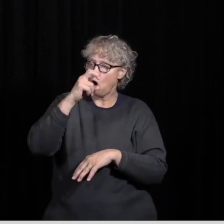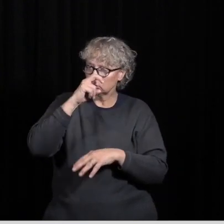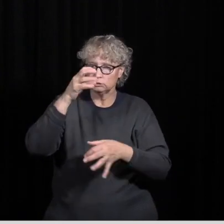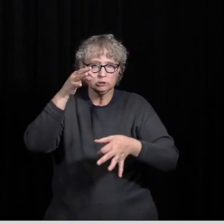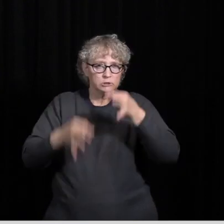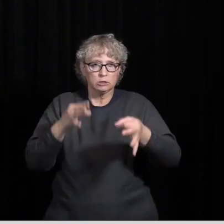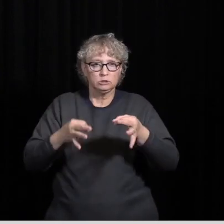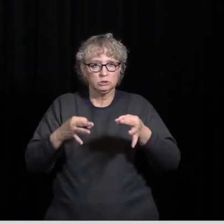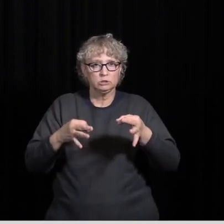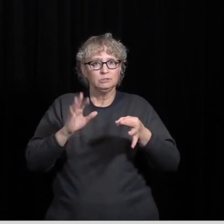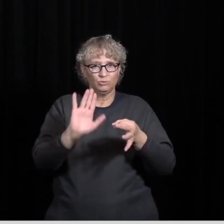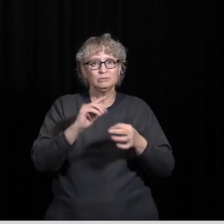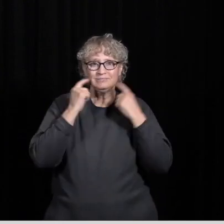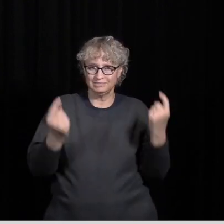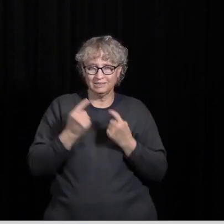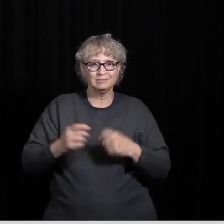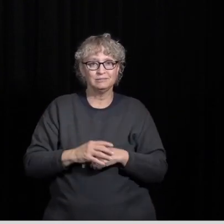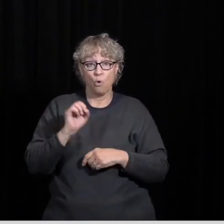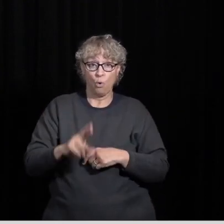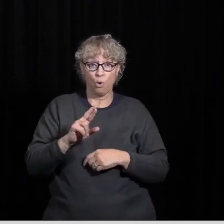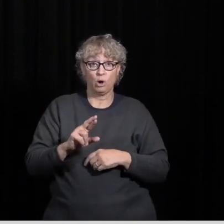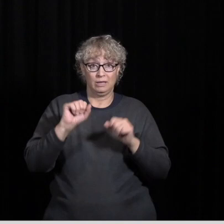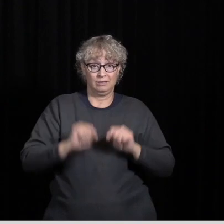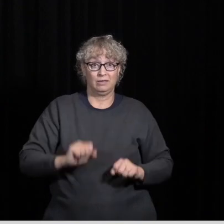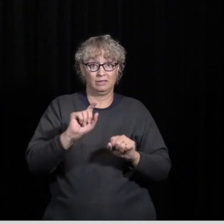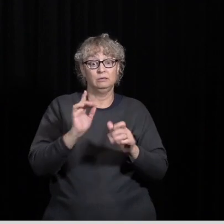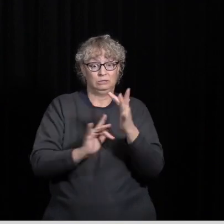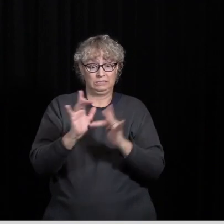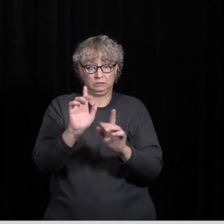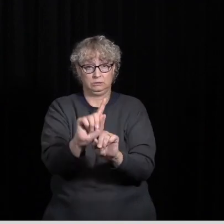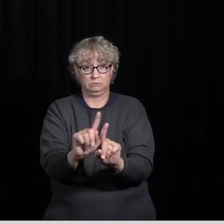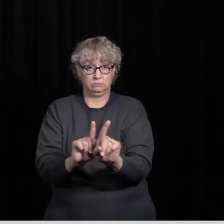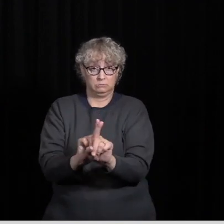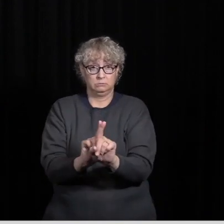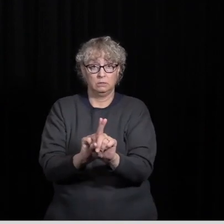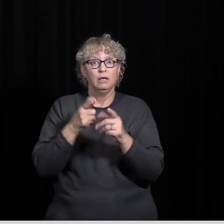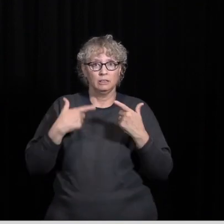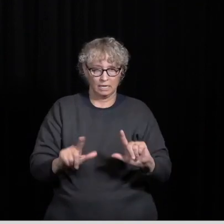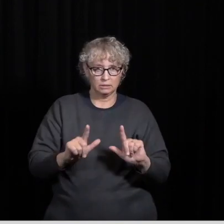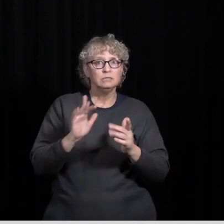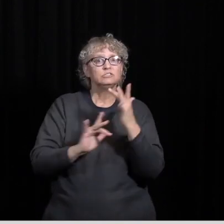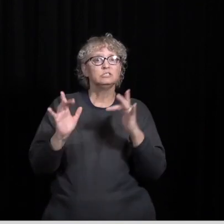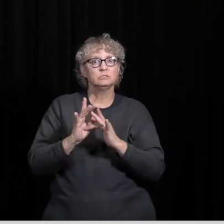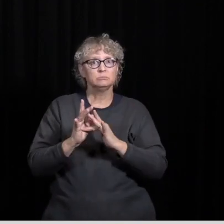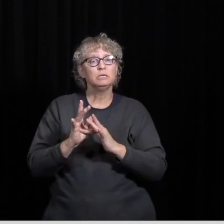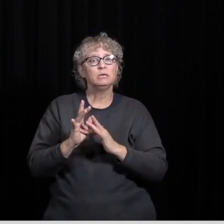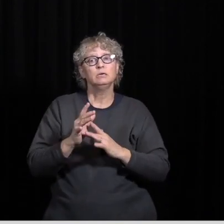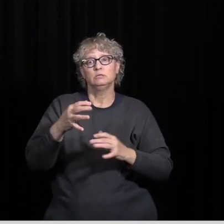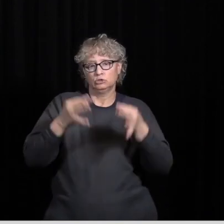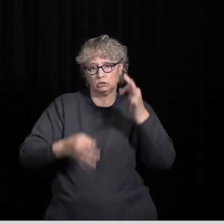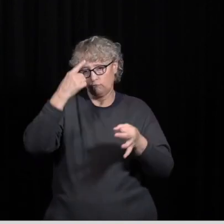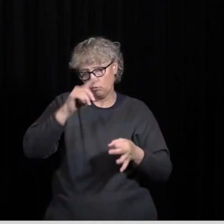by the sin that's in your life. Or you can stand behind Jesus Christ and let him be harshly judged for the sin that's